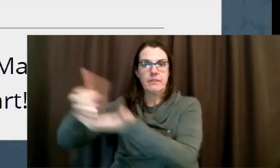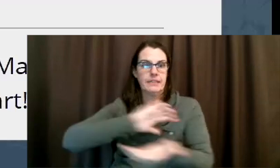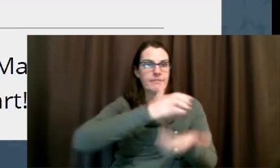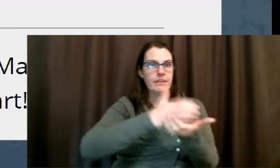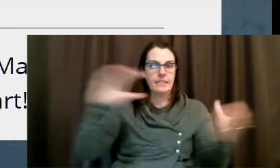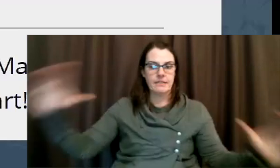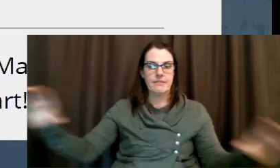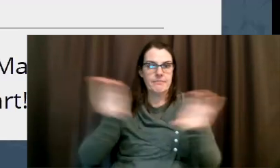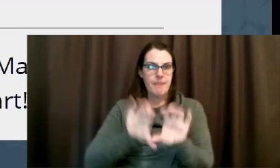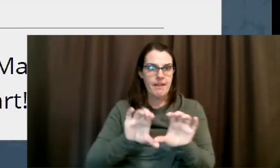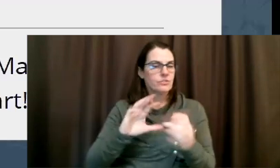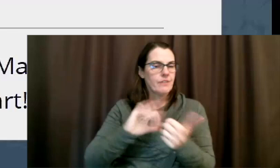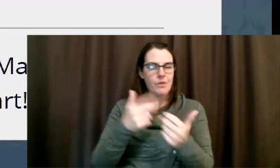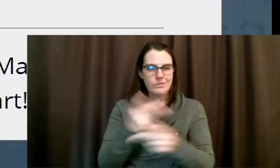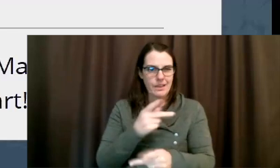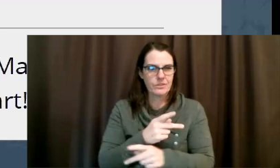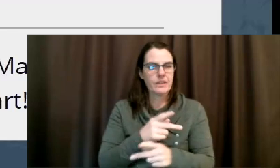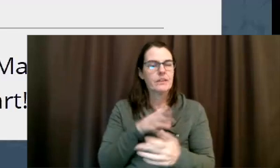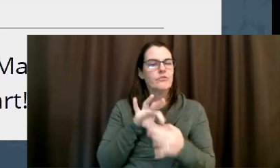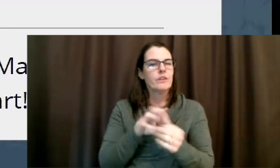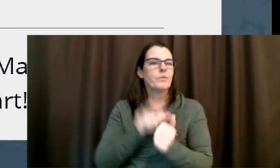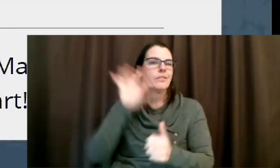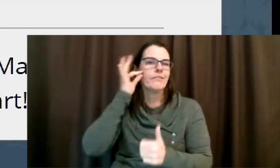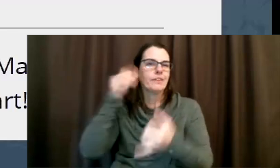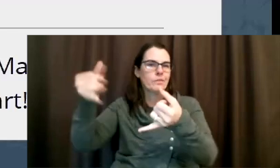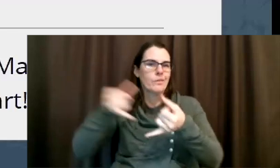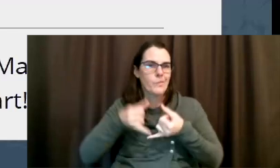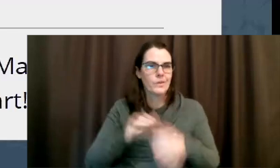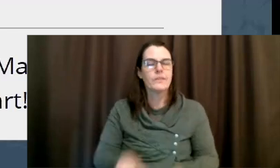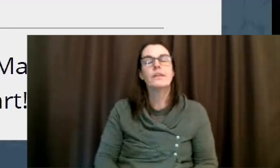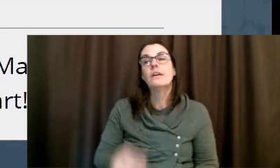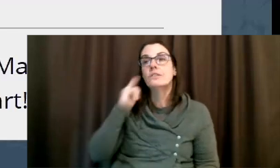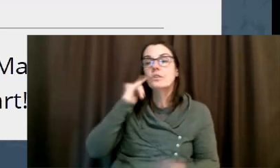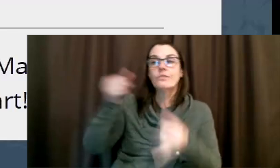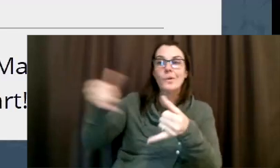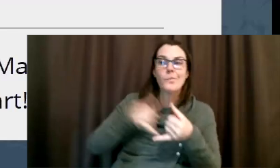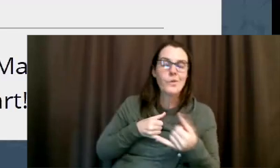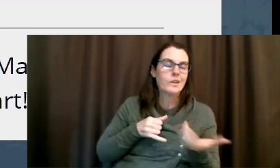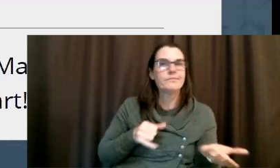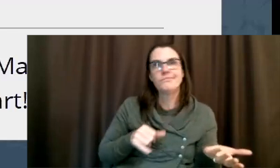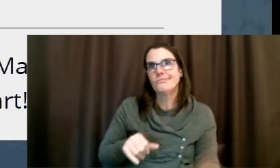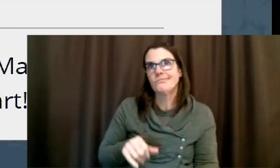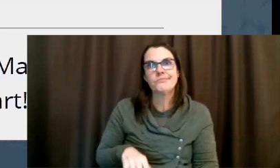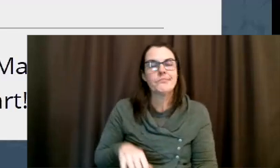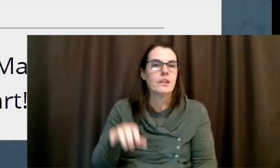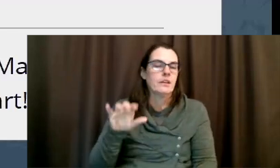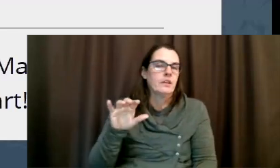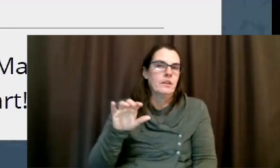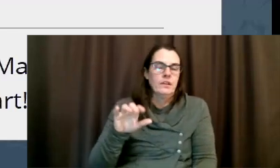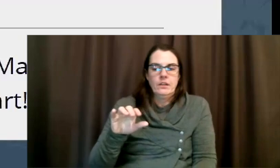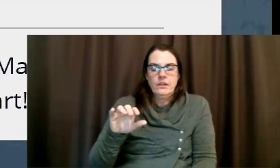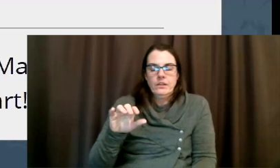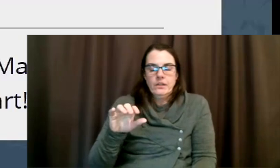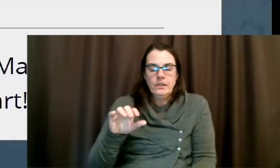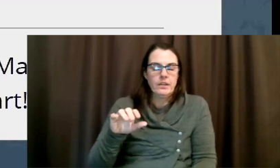requirements would be under a federal award. So let's just say you get awarded $250,000 and the federal award requires